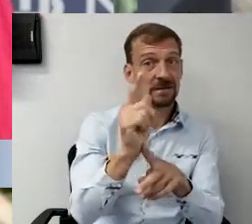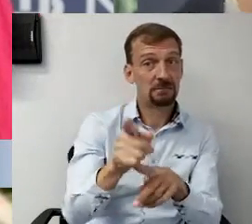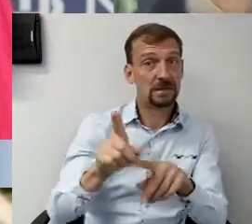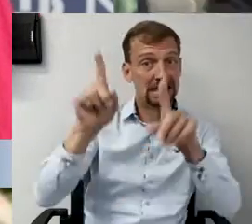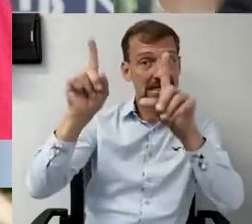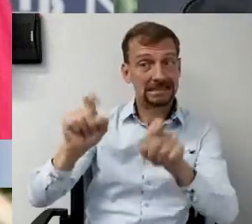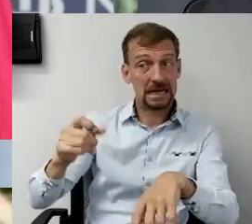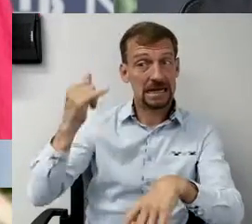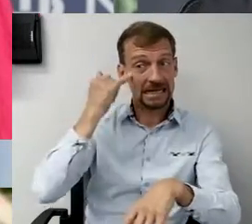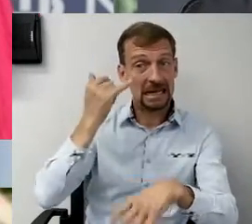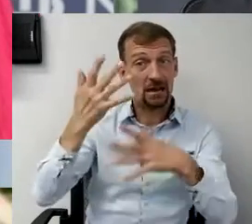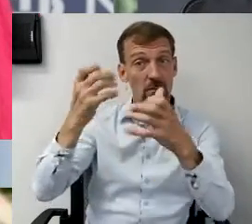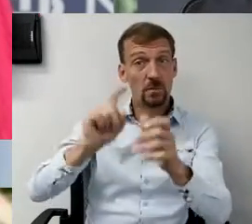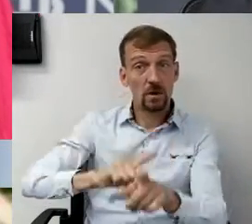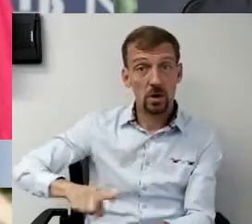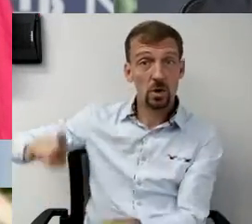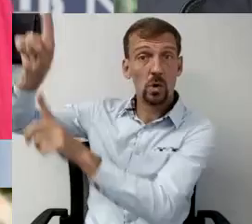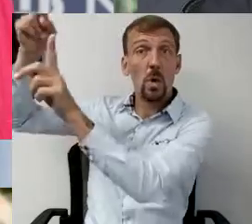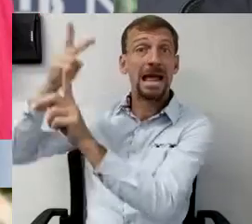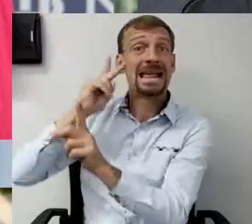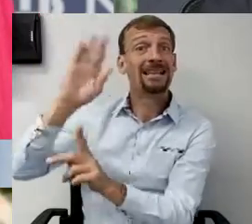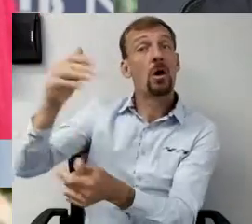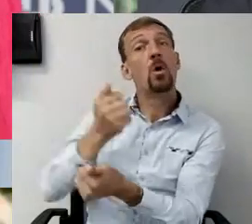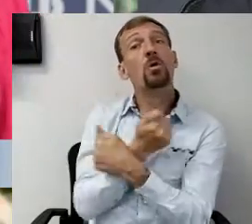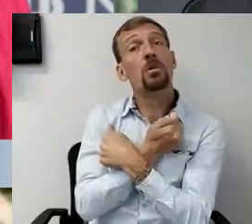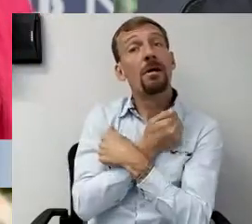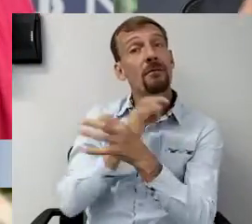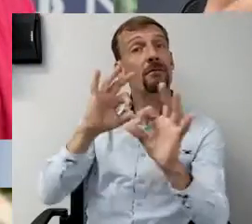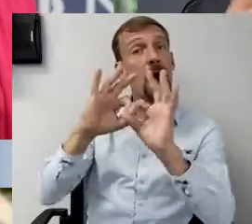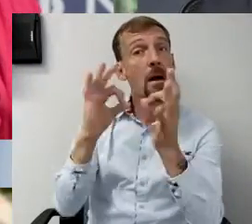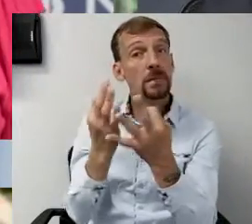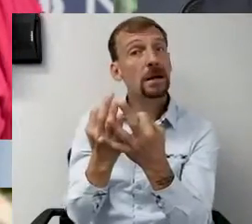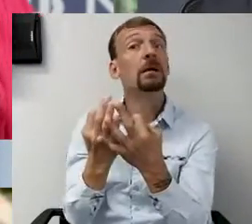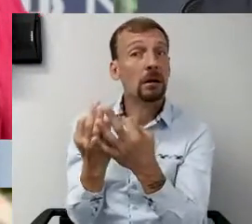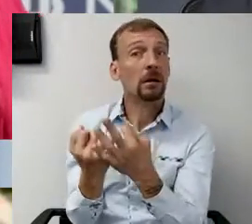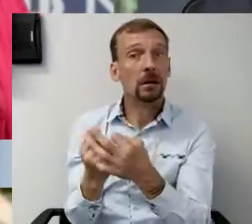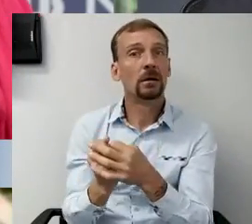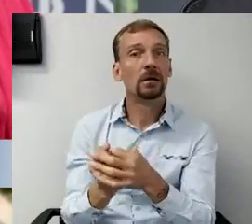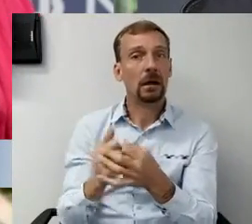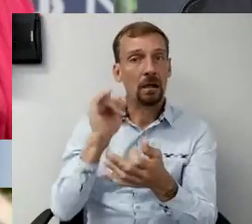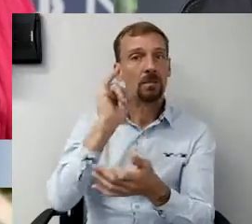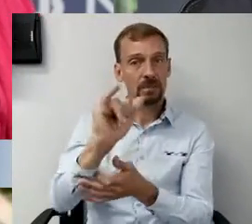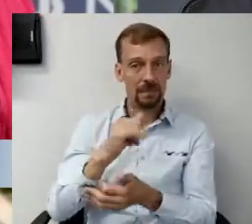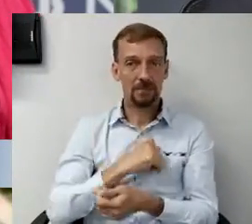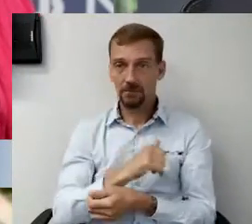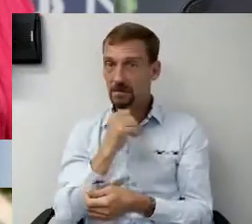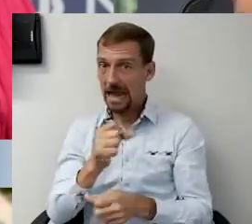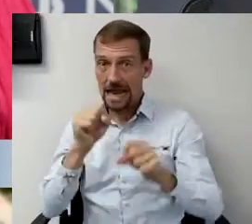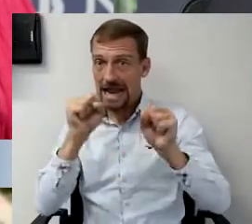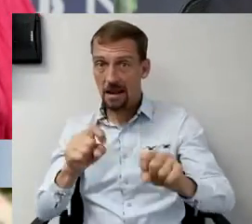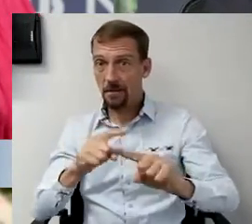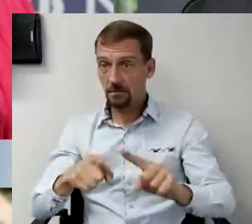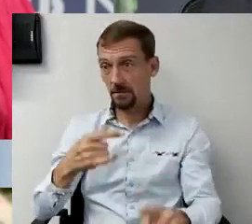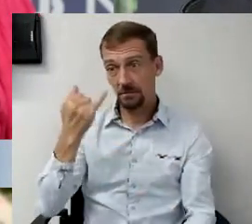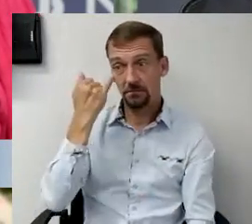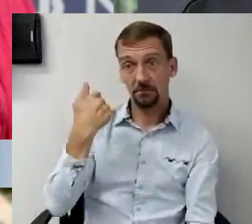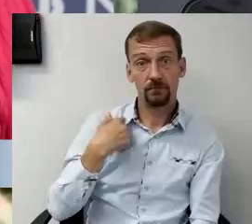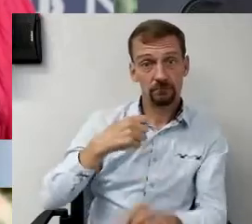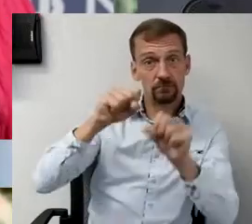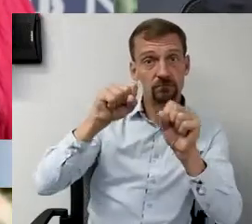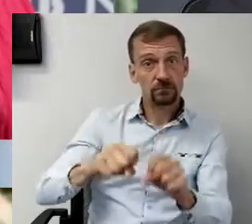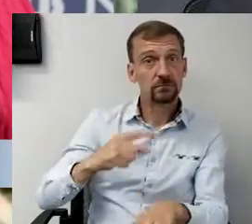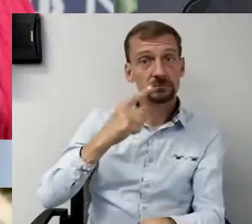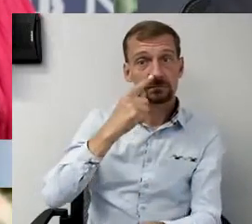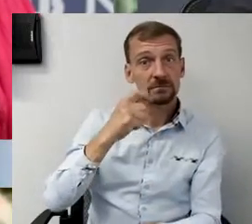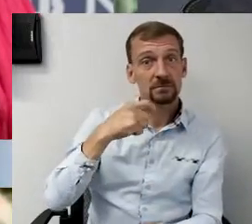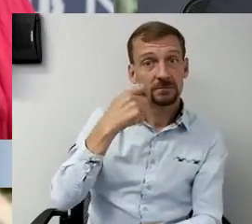to somebody that wants to go up and see their loved one, and that's been, the thing we haven't been able to do, but if I can do, a